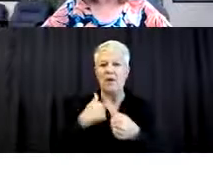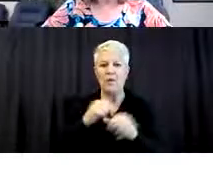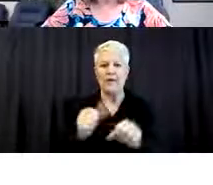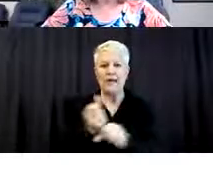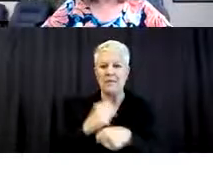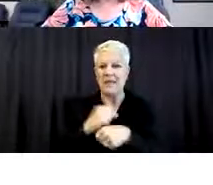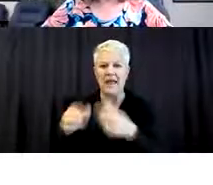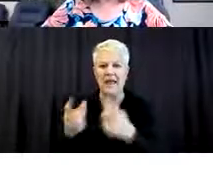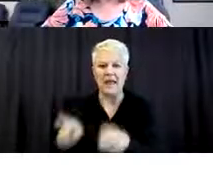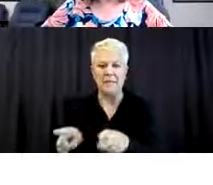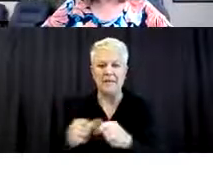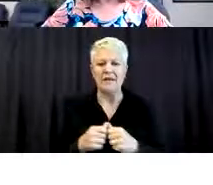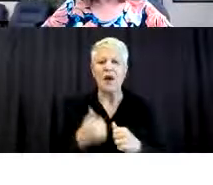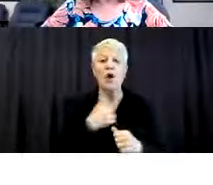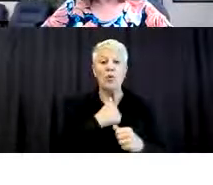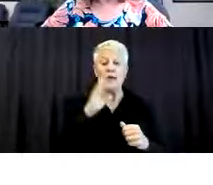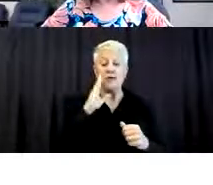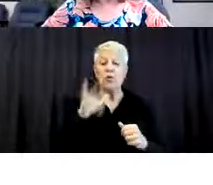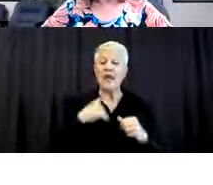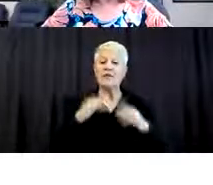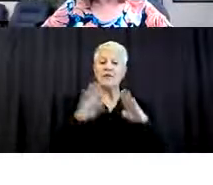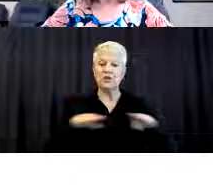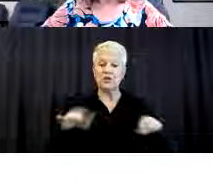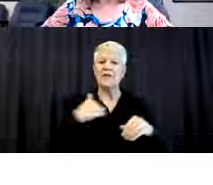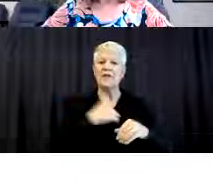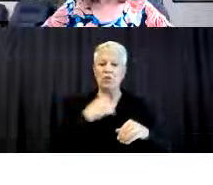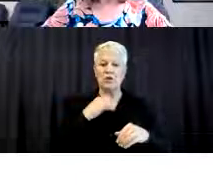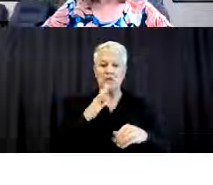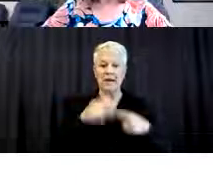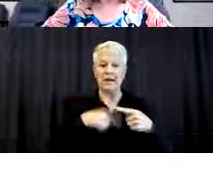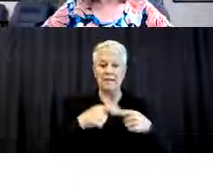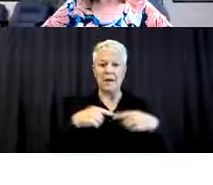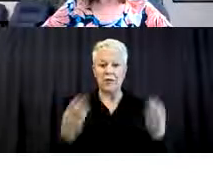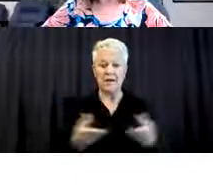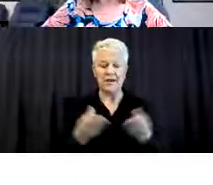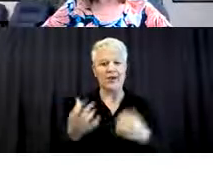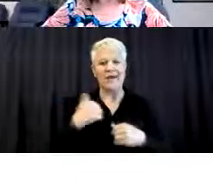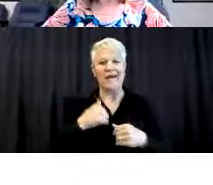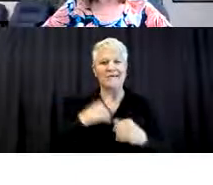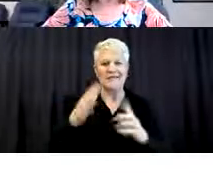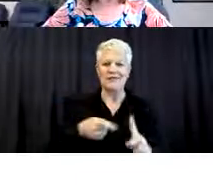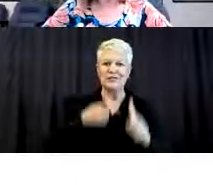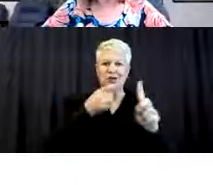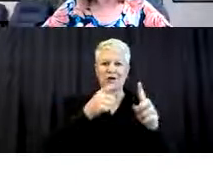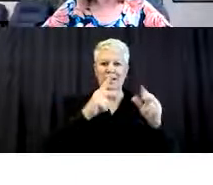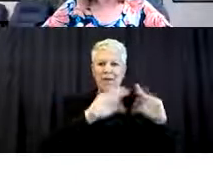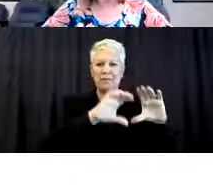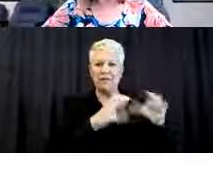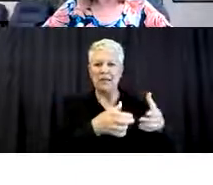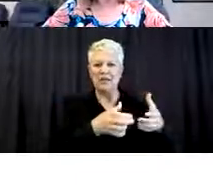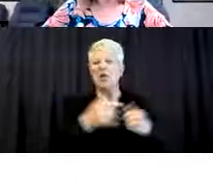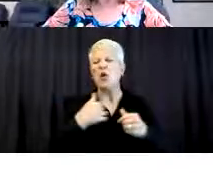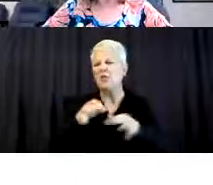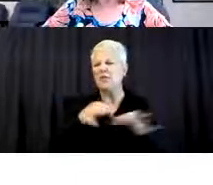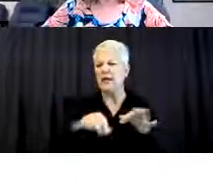that happen. We know that the children that we are talking about as the kind of the target population, which we'll define a